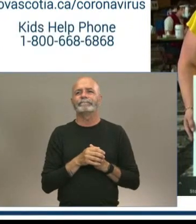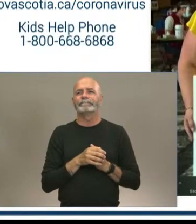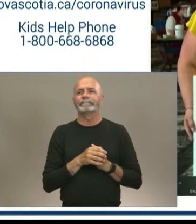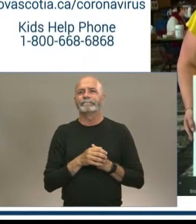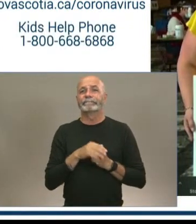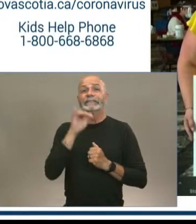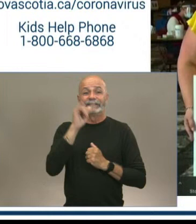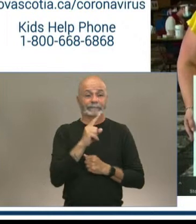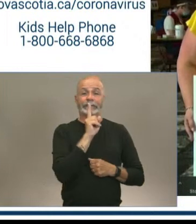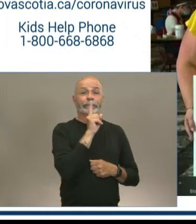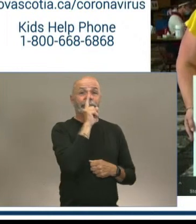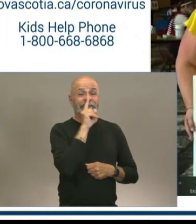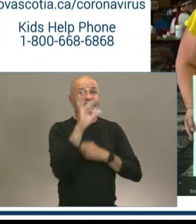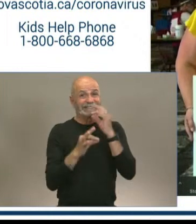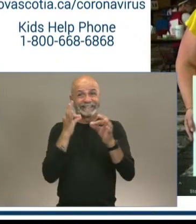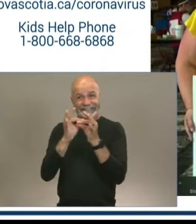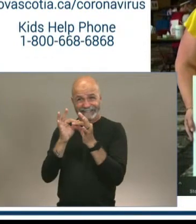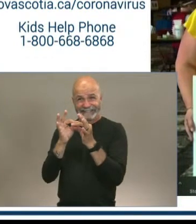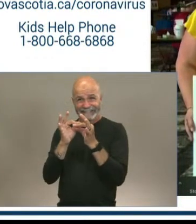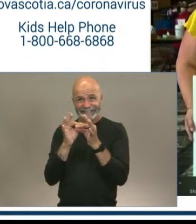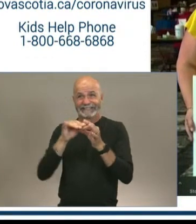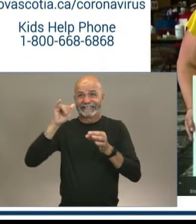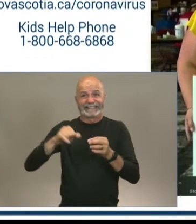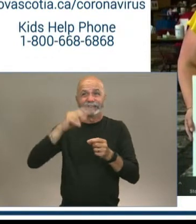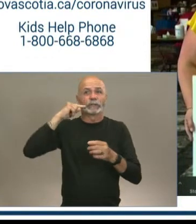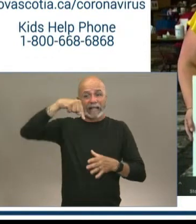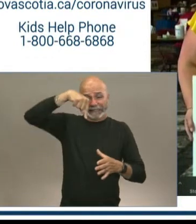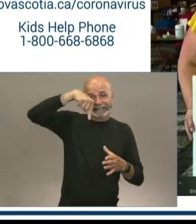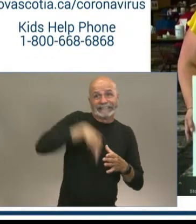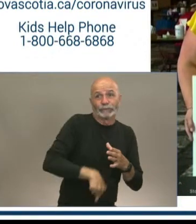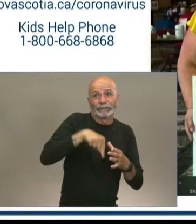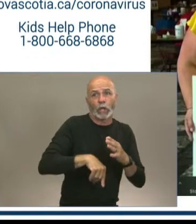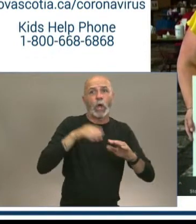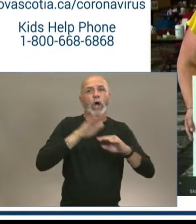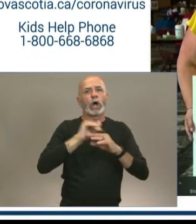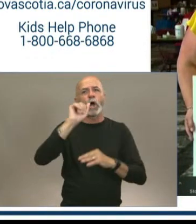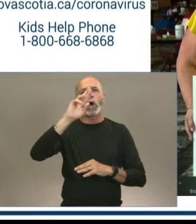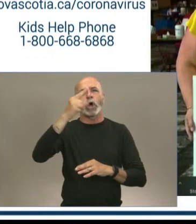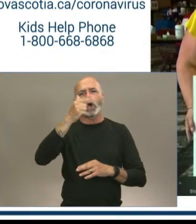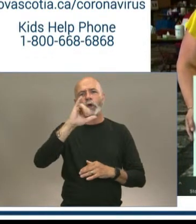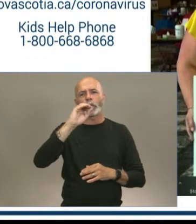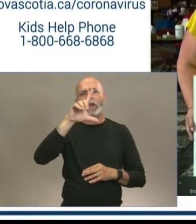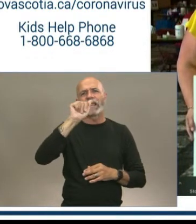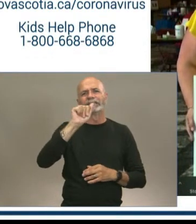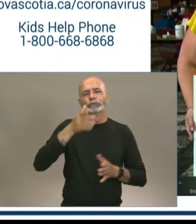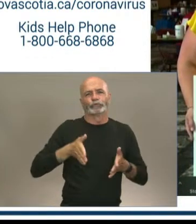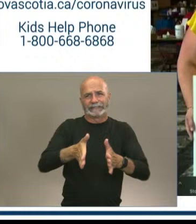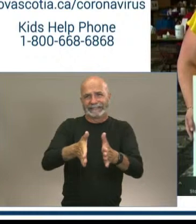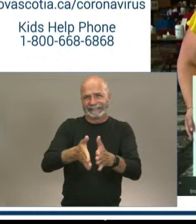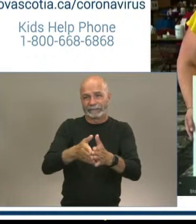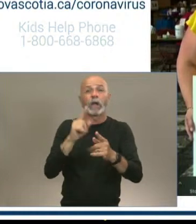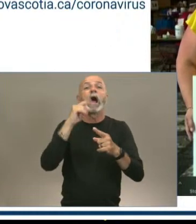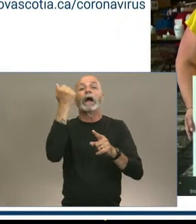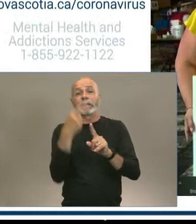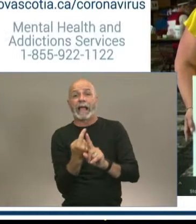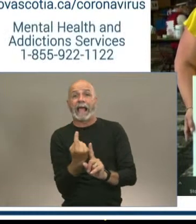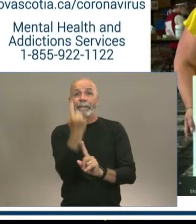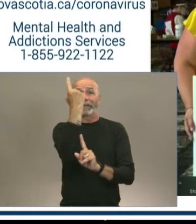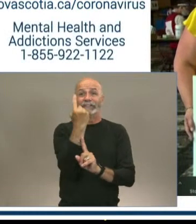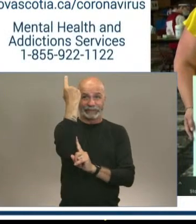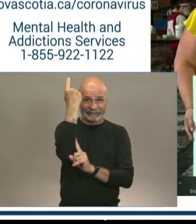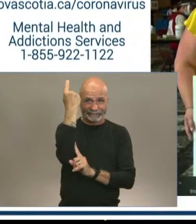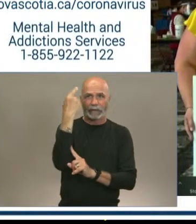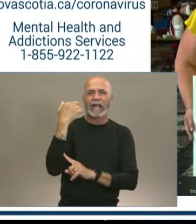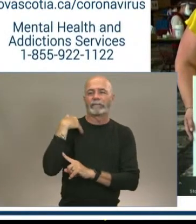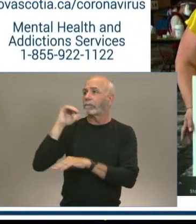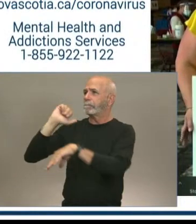testing center downstairs on Argyle, but we also have a pop-up upstairs in the observation area of the clinic. So folks are